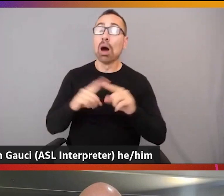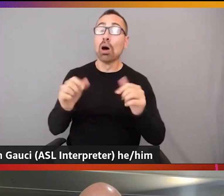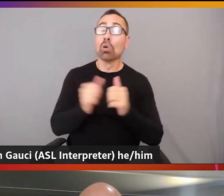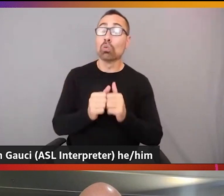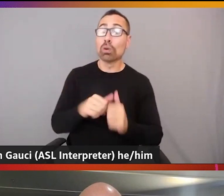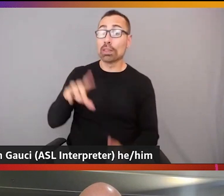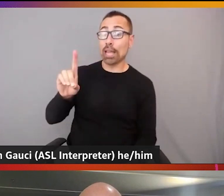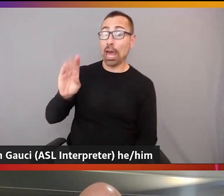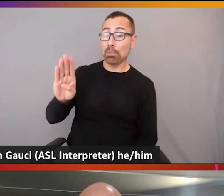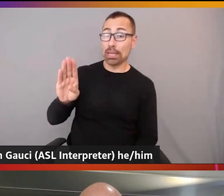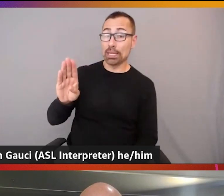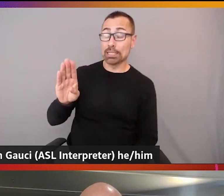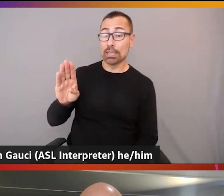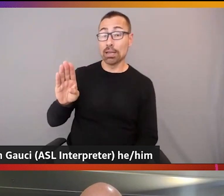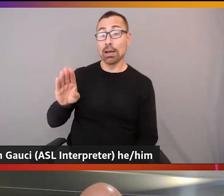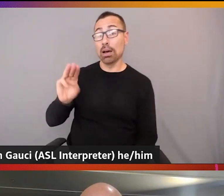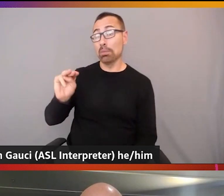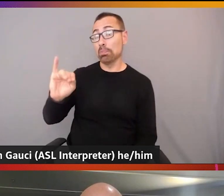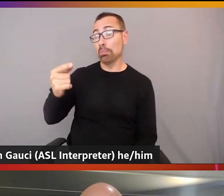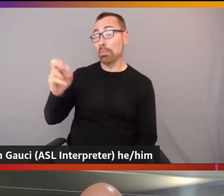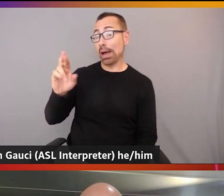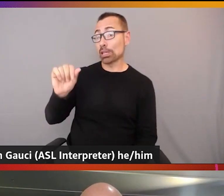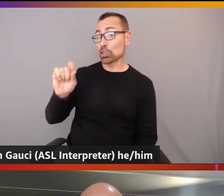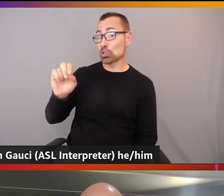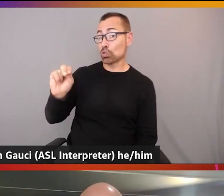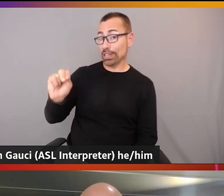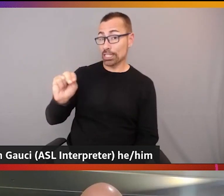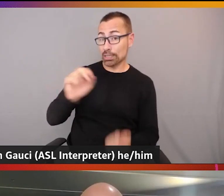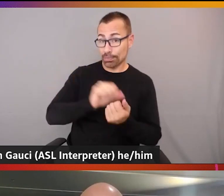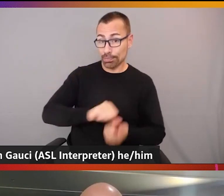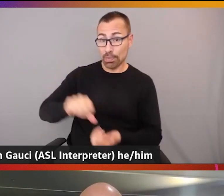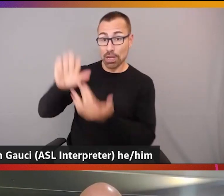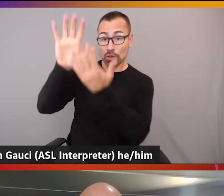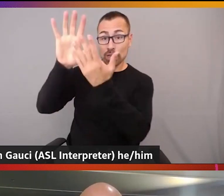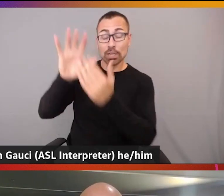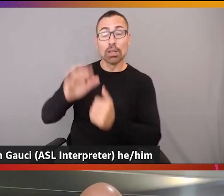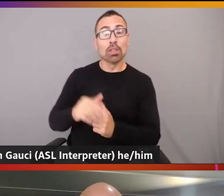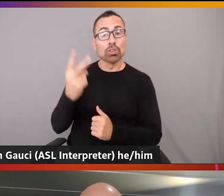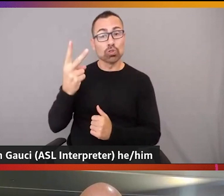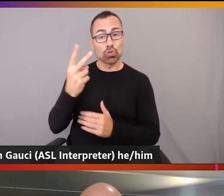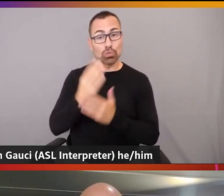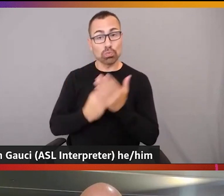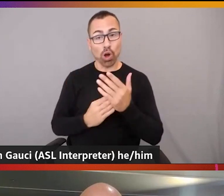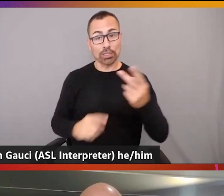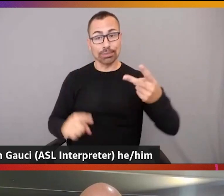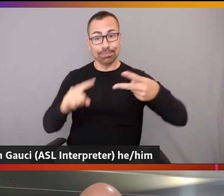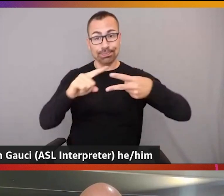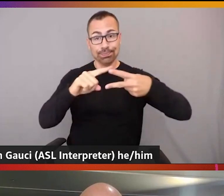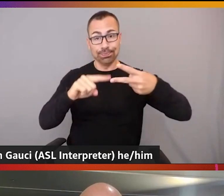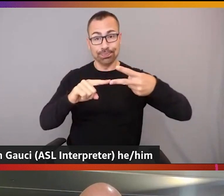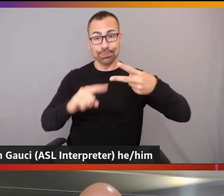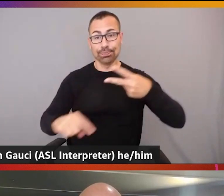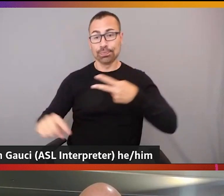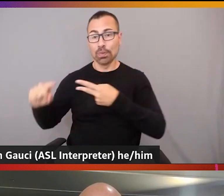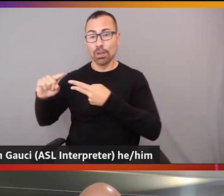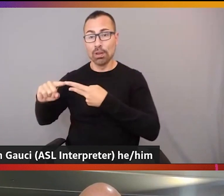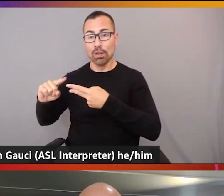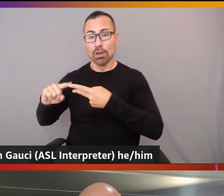there's actually two core components to it. There's the